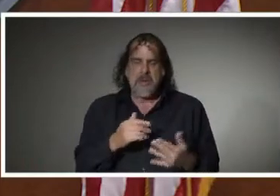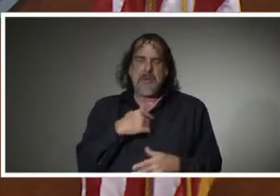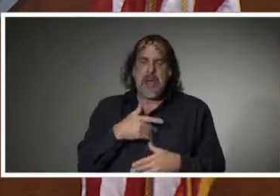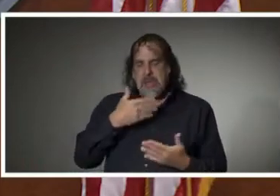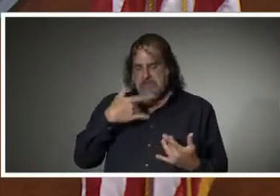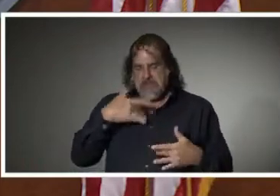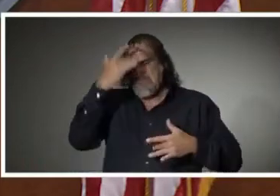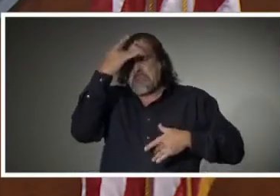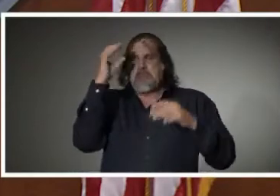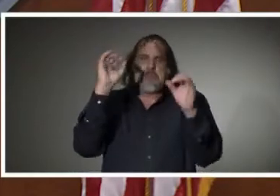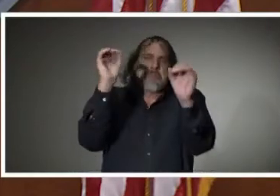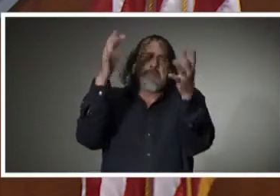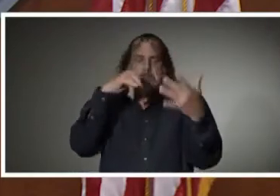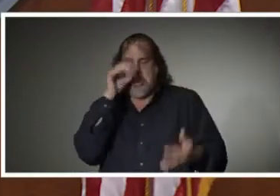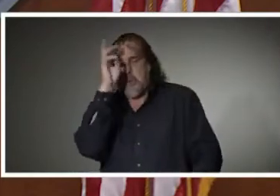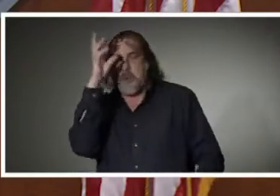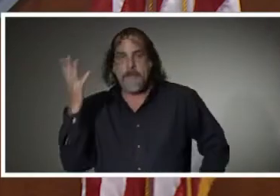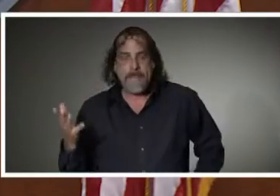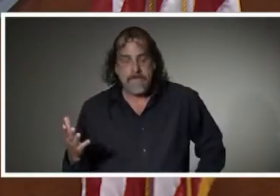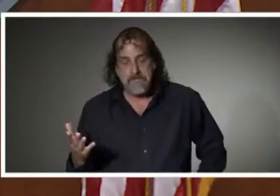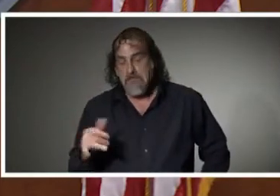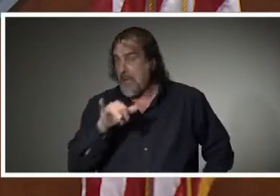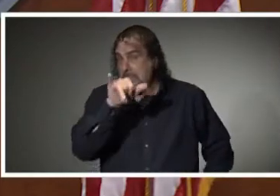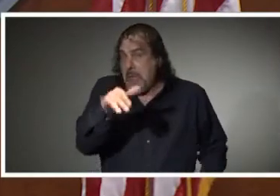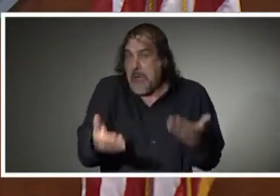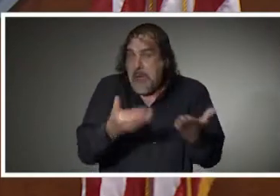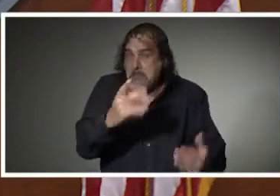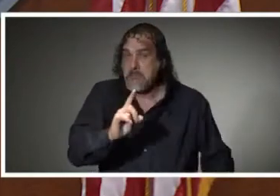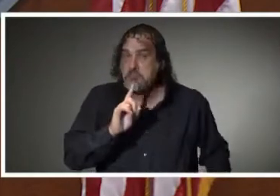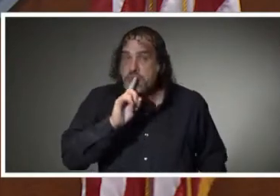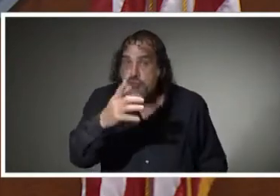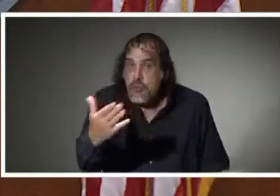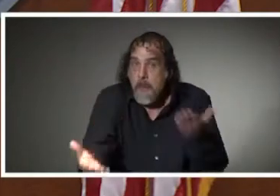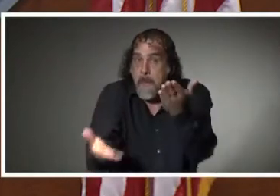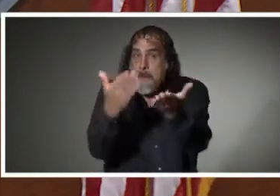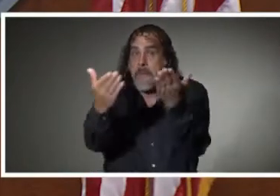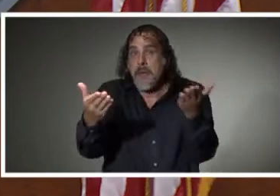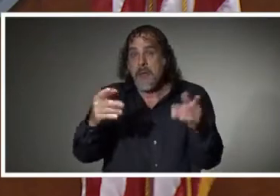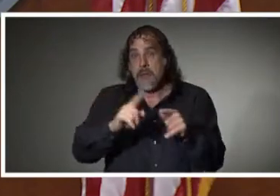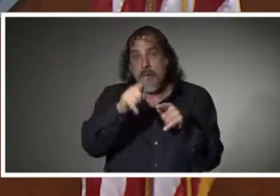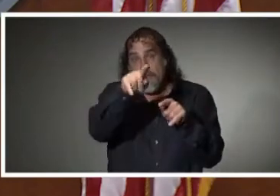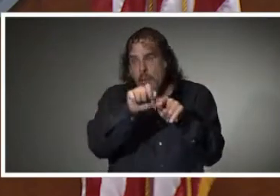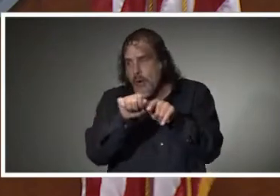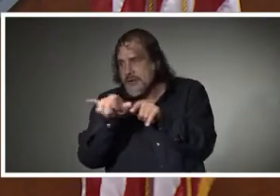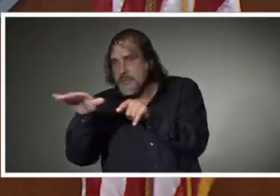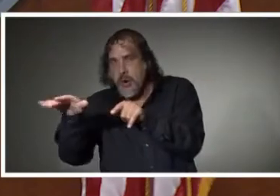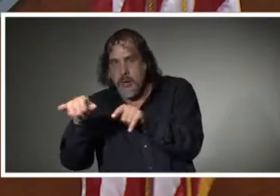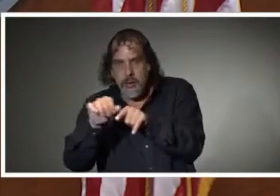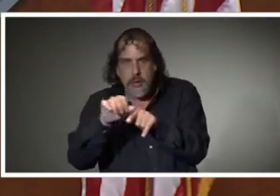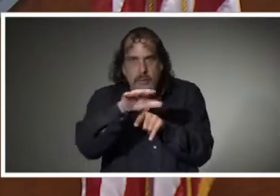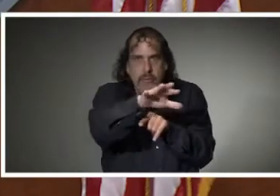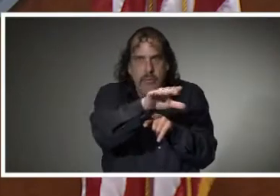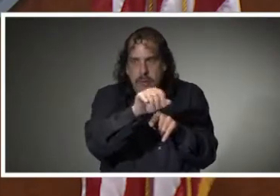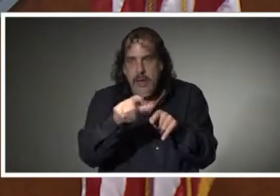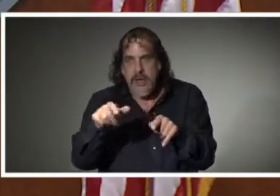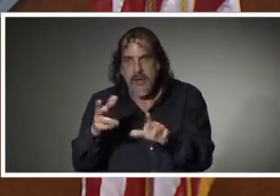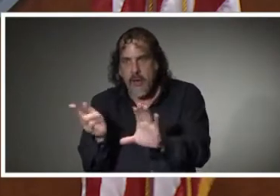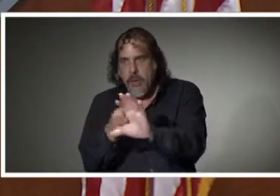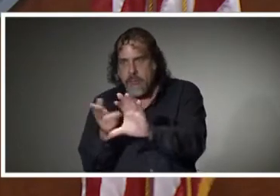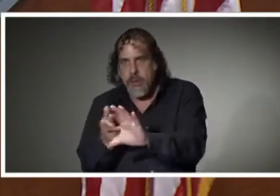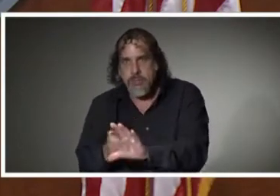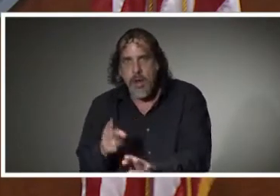on me. Well, and that may be true. But if you spread it to two or three people who take up two or three ICU